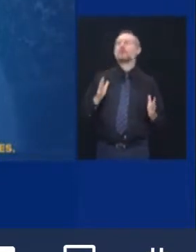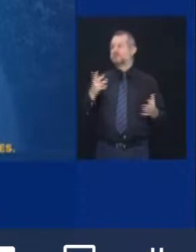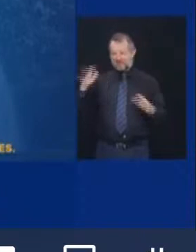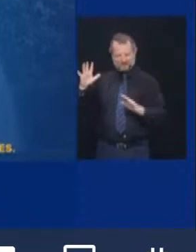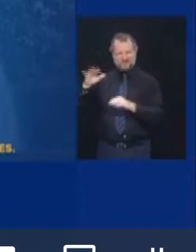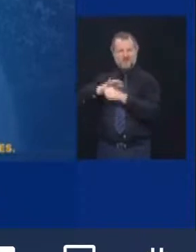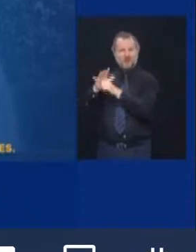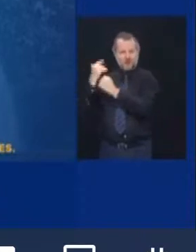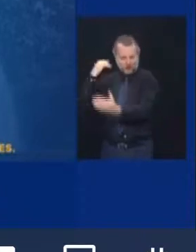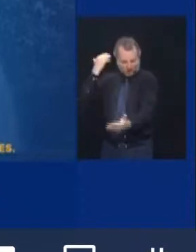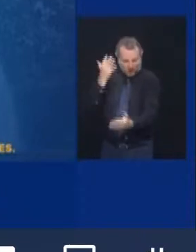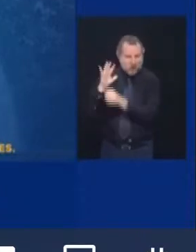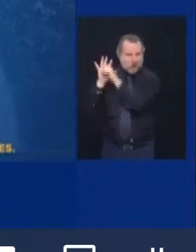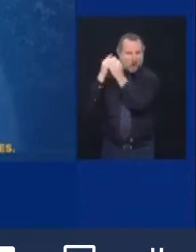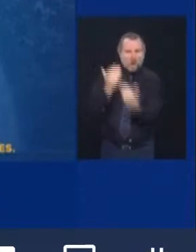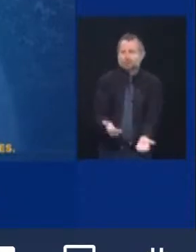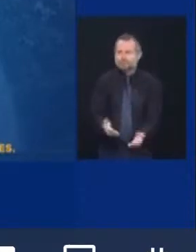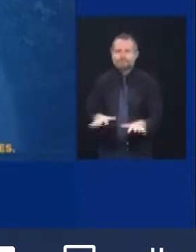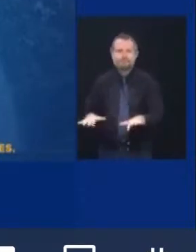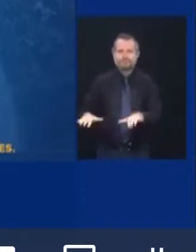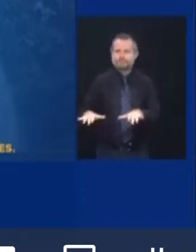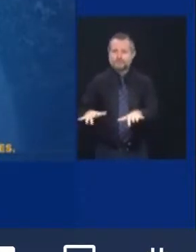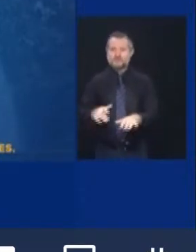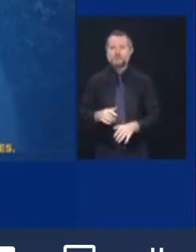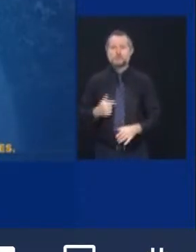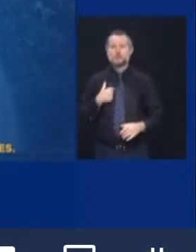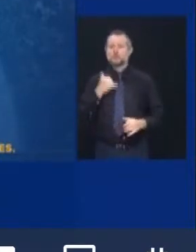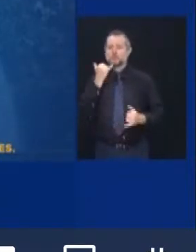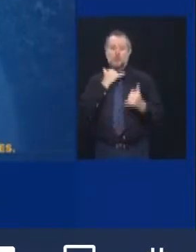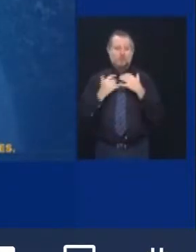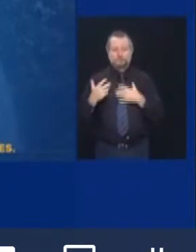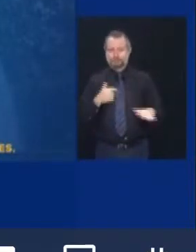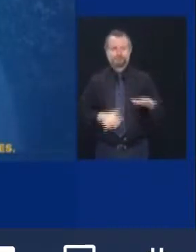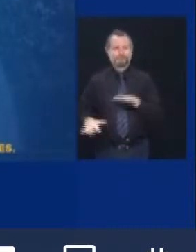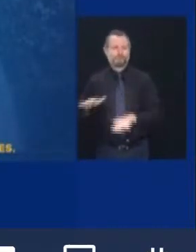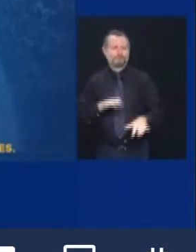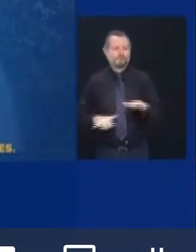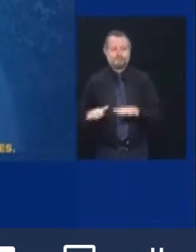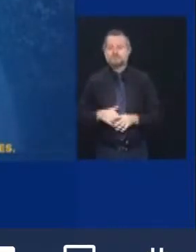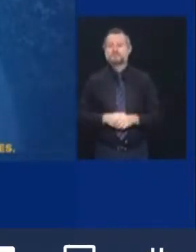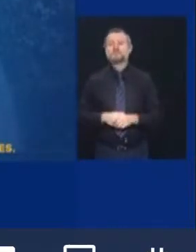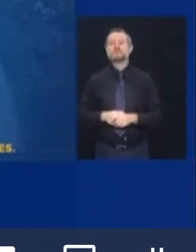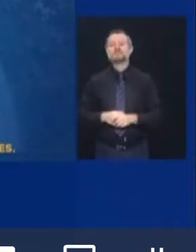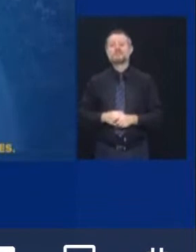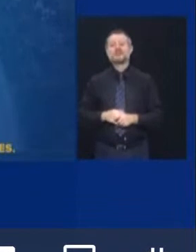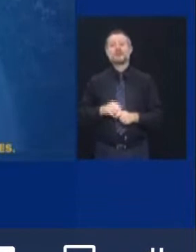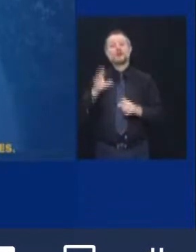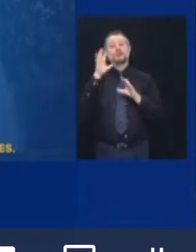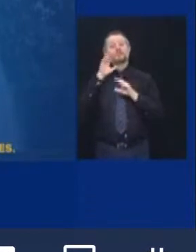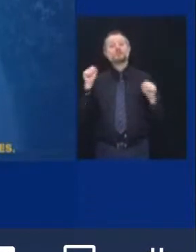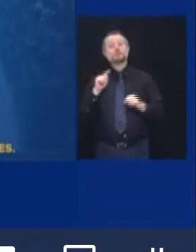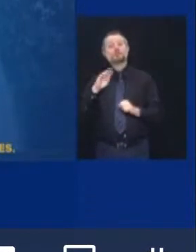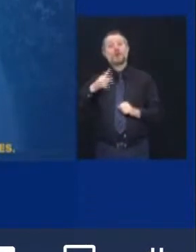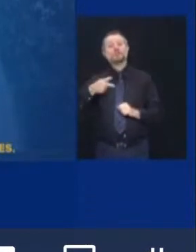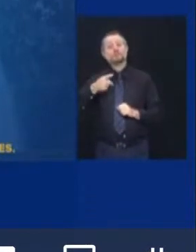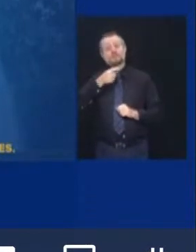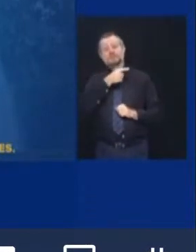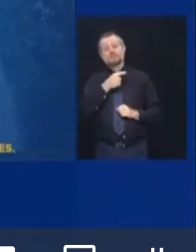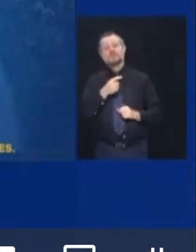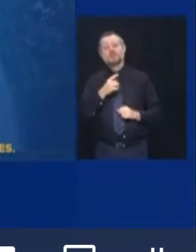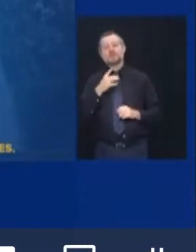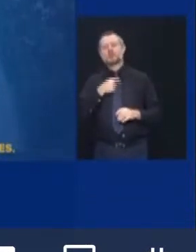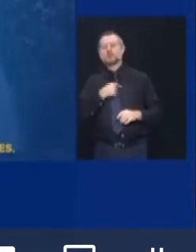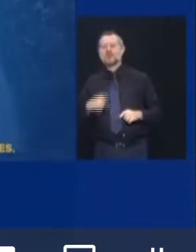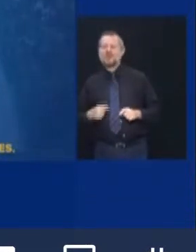And as a nation, we were just wrong. The White House was pointing to China. It's the China virus, China